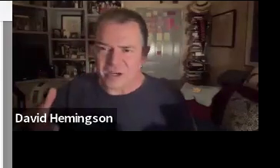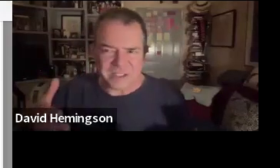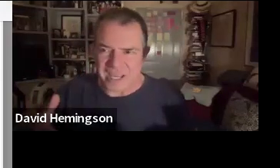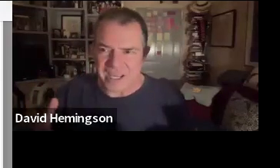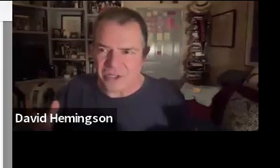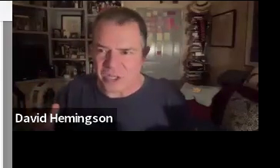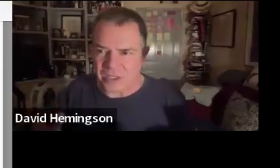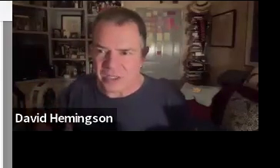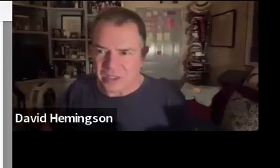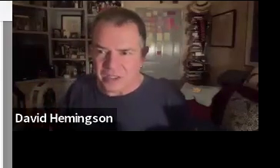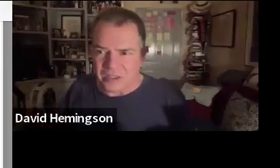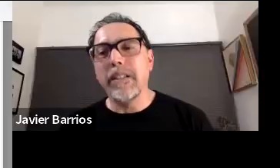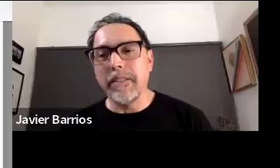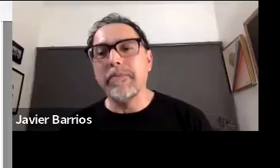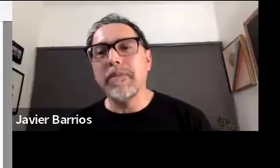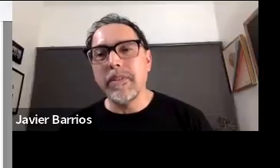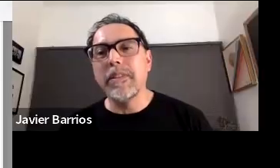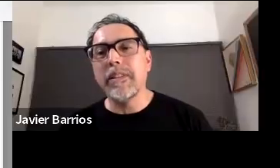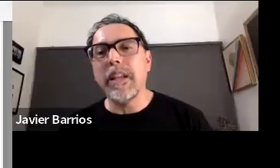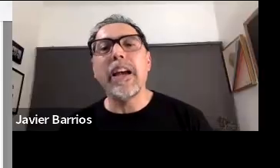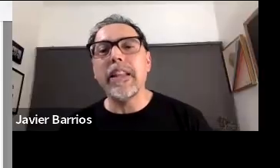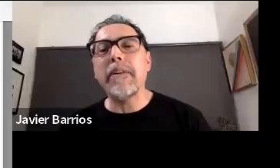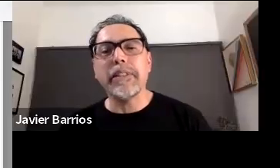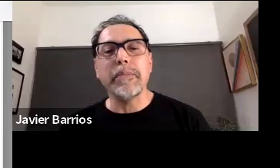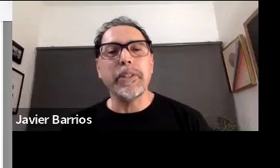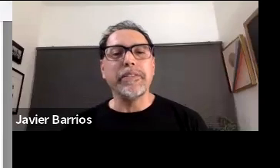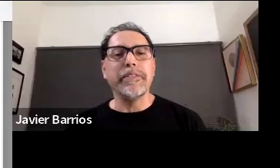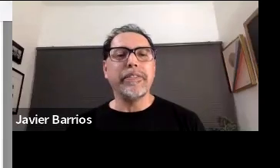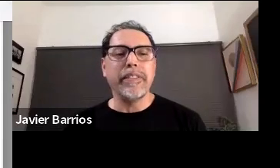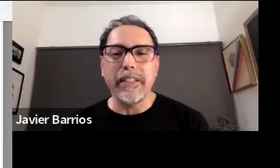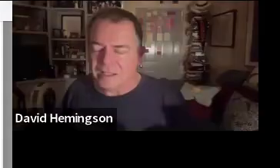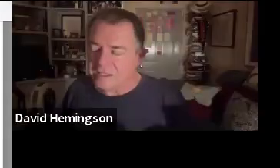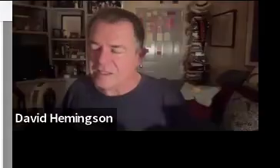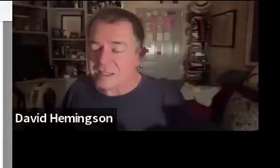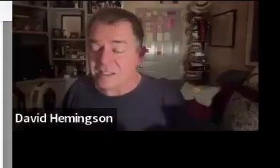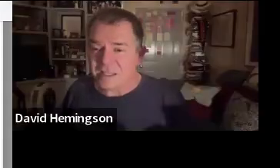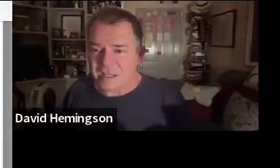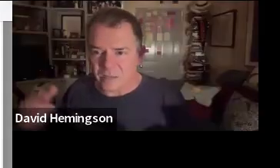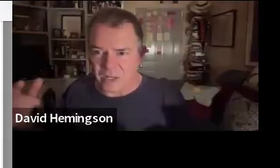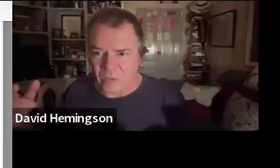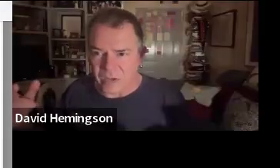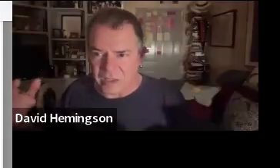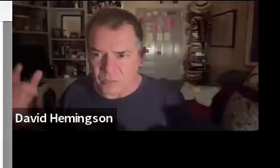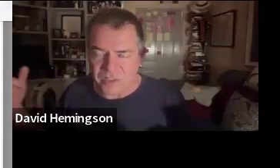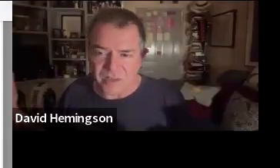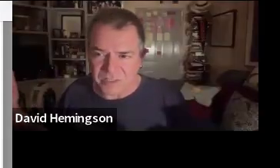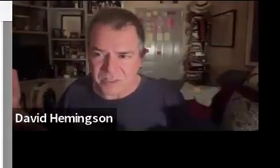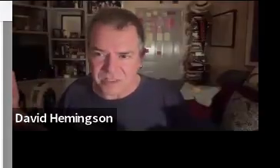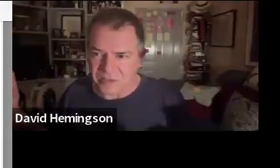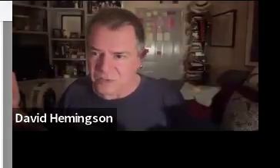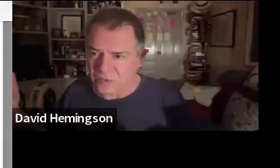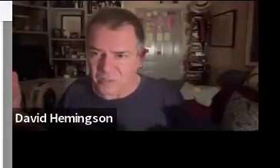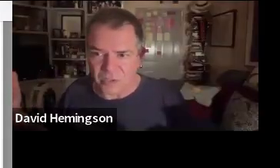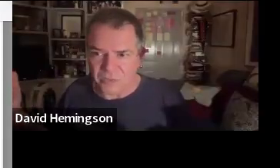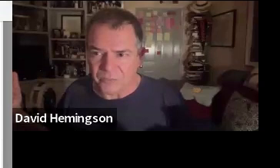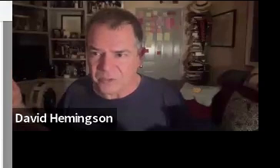you think it's a hug, and it's a handshake, Right. And then, yeah, that was a good move. And then the kid saying "see ya" and running away is what a 16